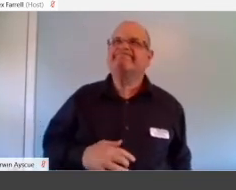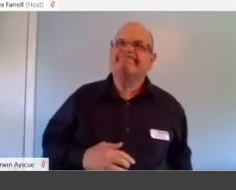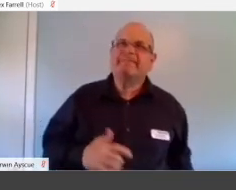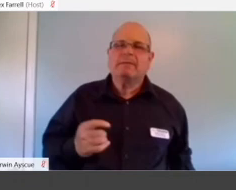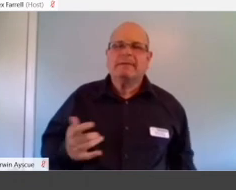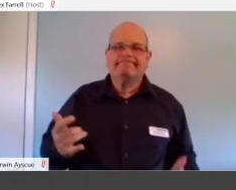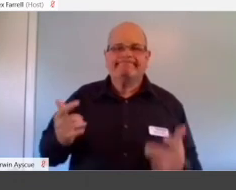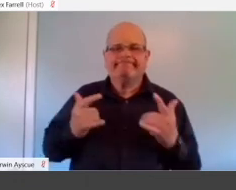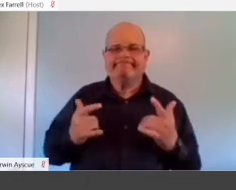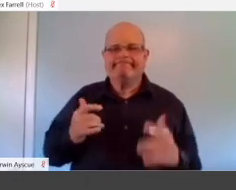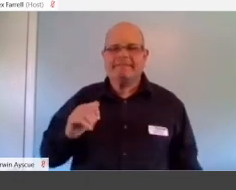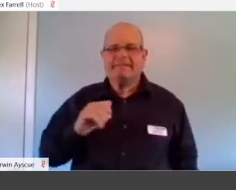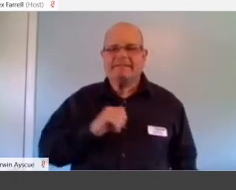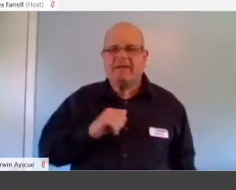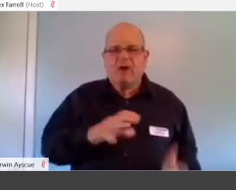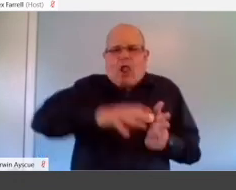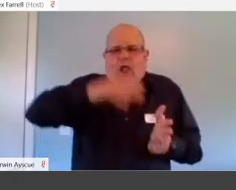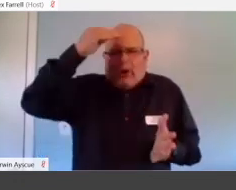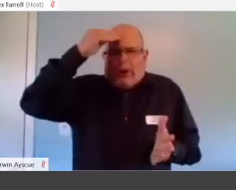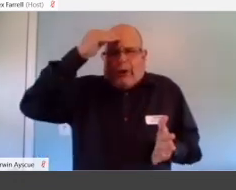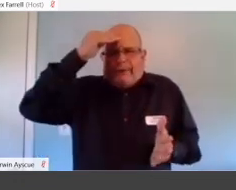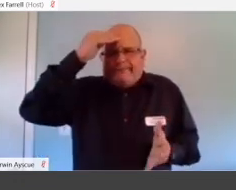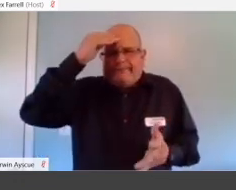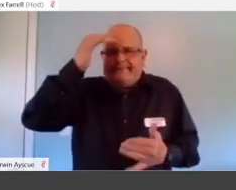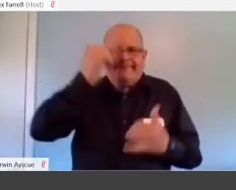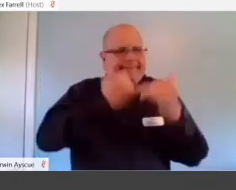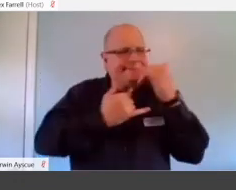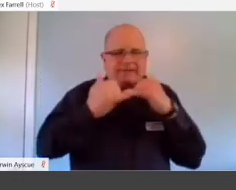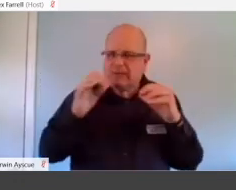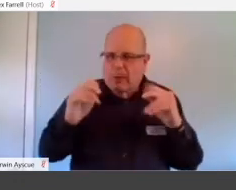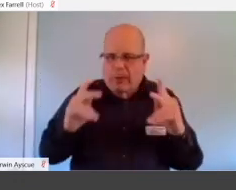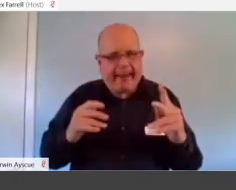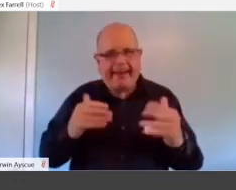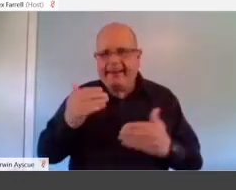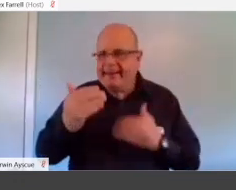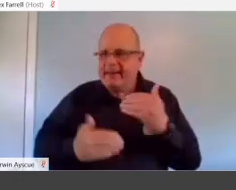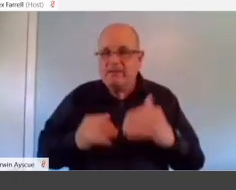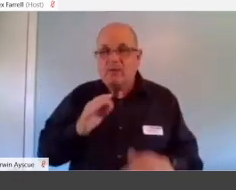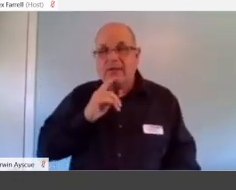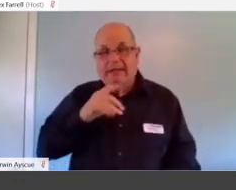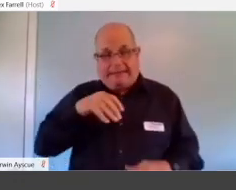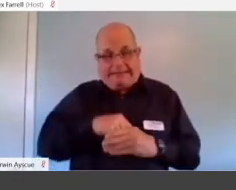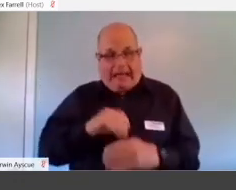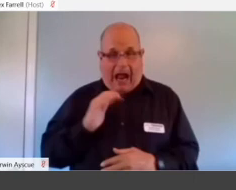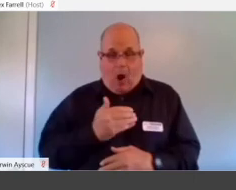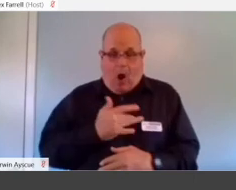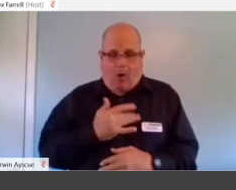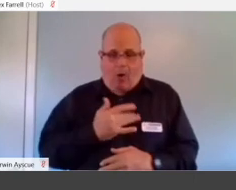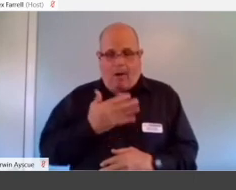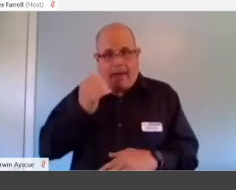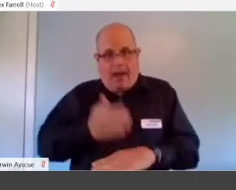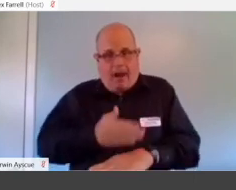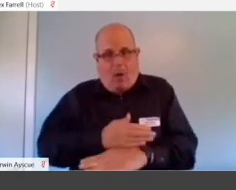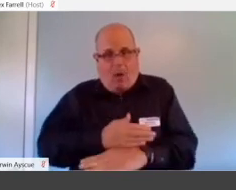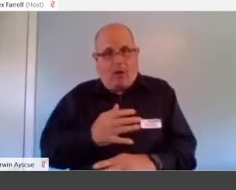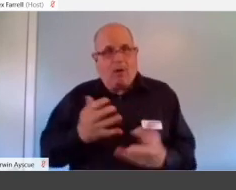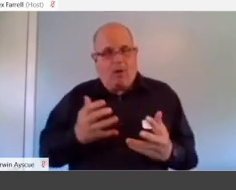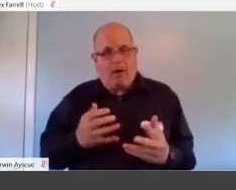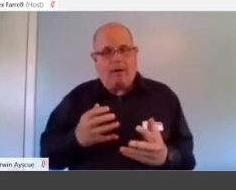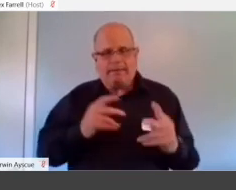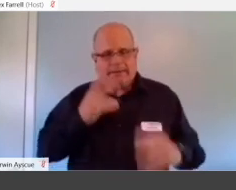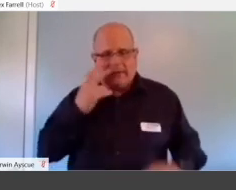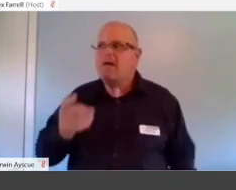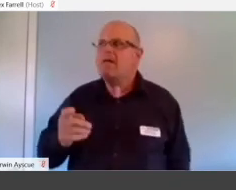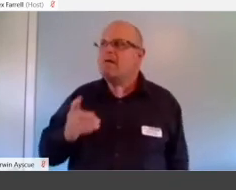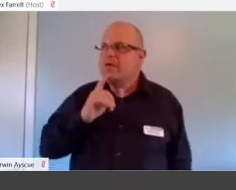are truly learning and truly wanting to do better. And hopefully other people can see, like, oh yeah, they